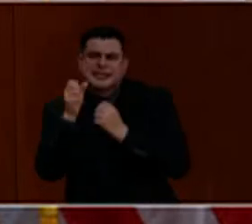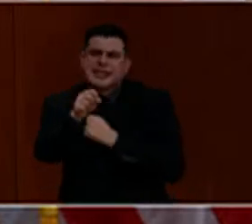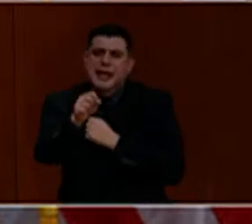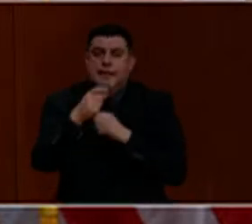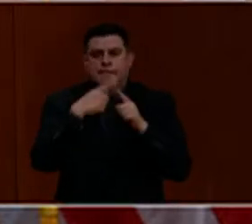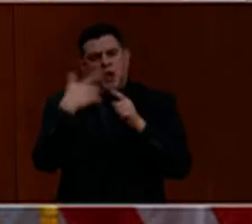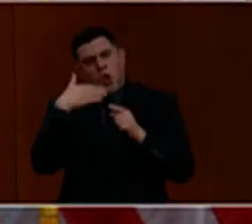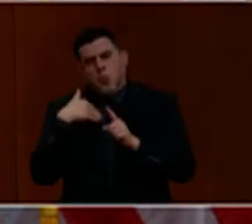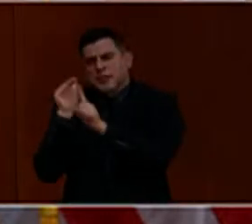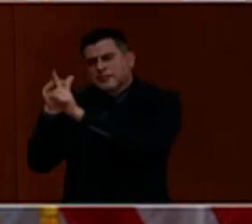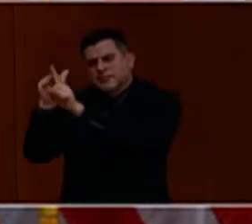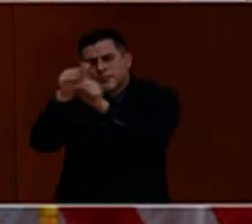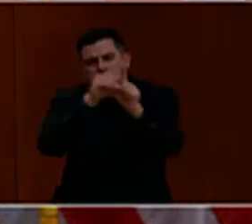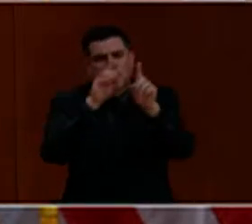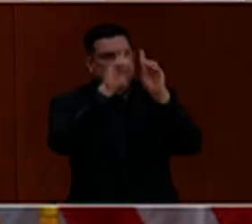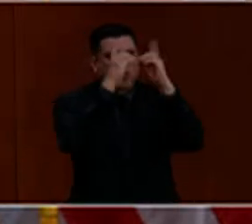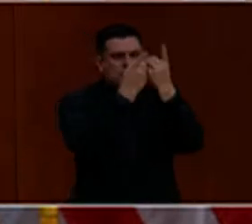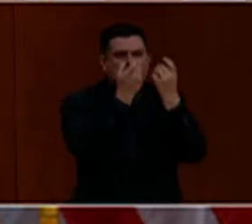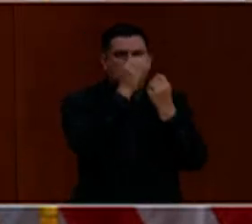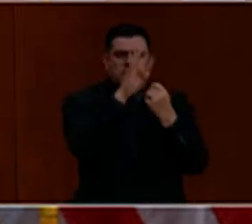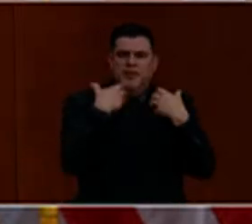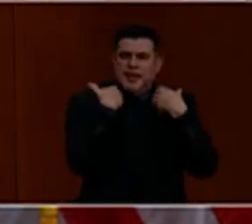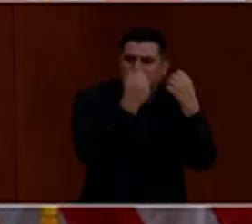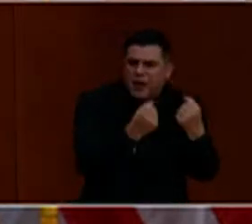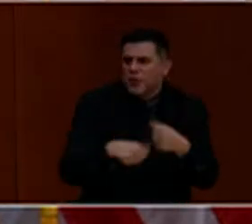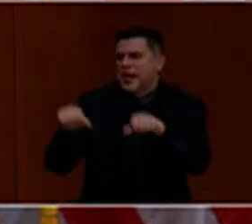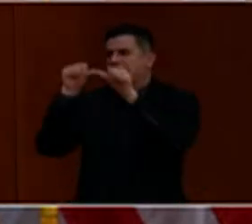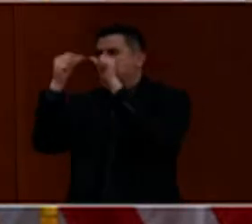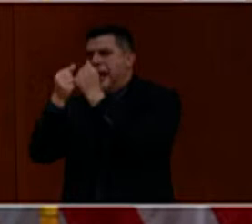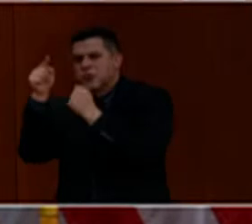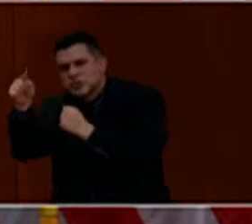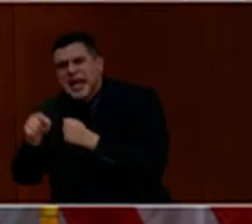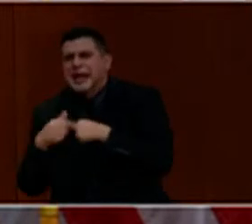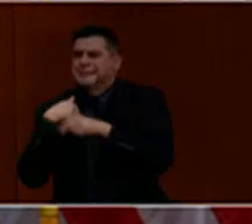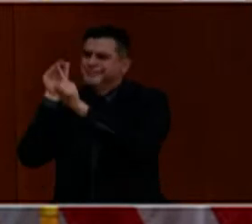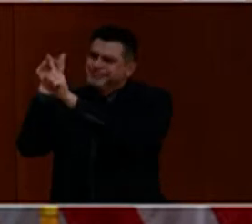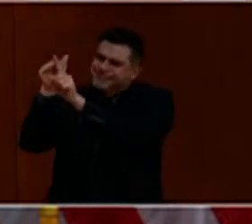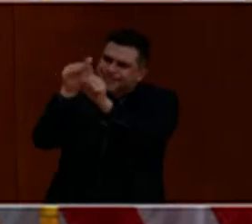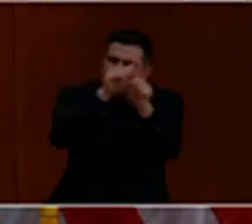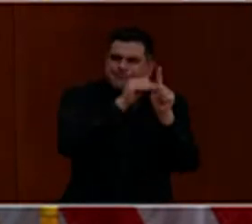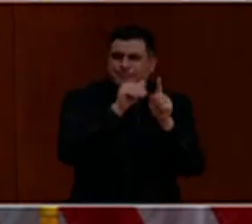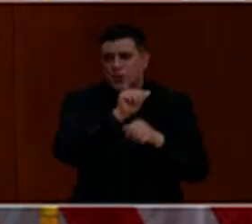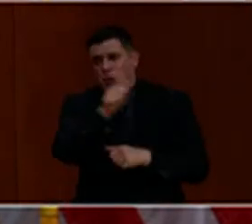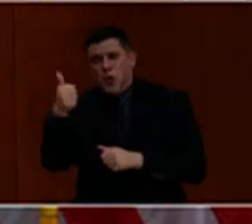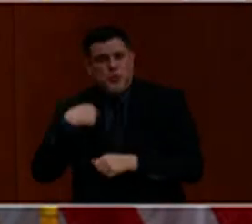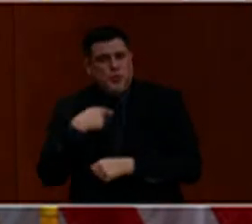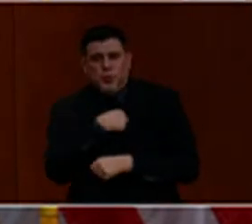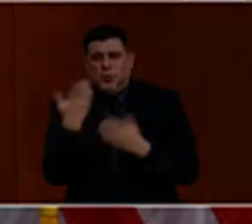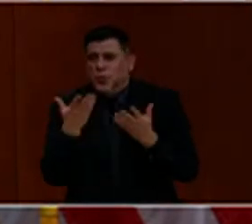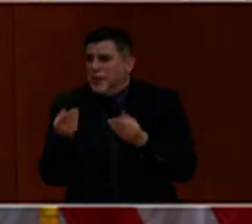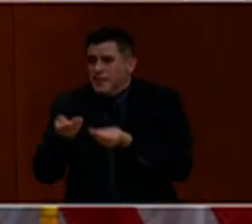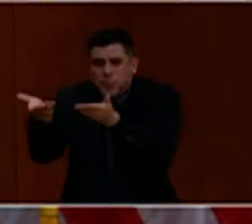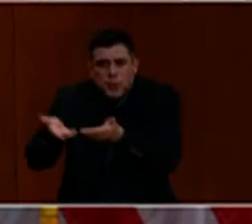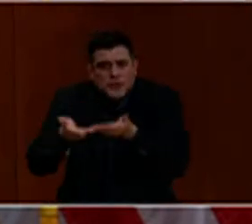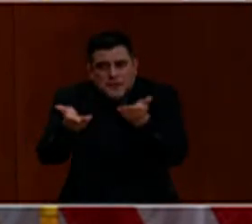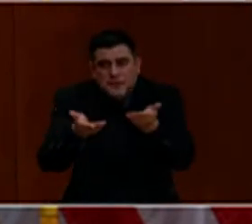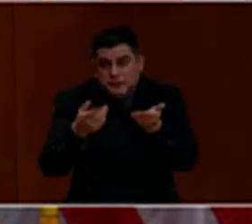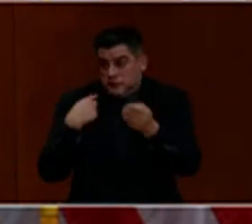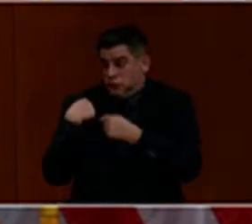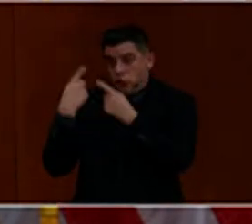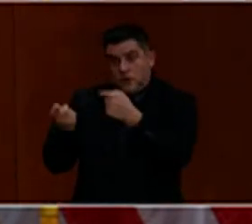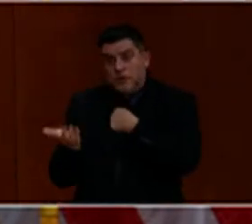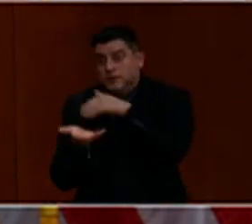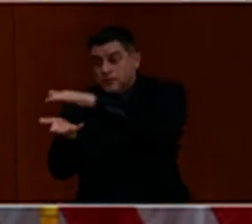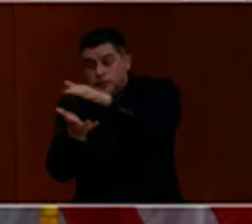I said, what are there other resources we can provide? We've been providing PPE. We have no request for PPE, but we really believe